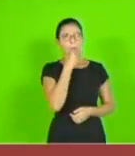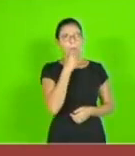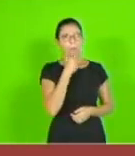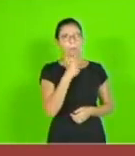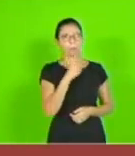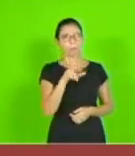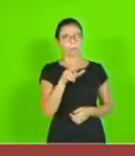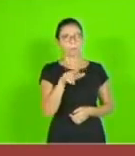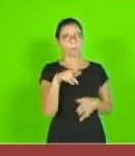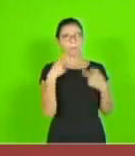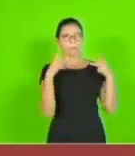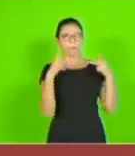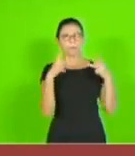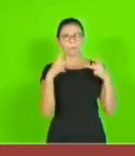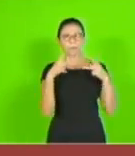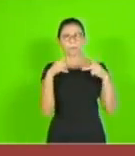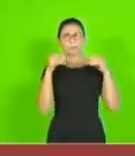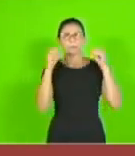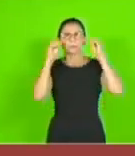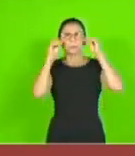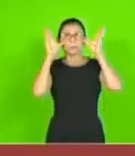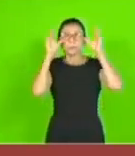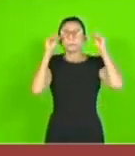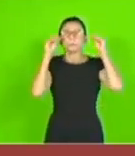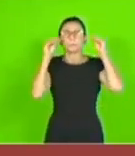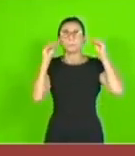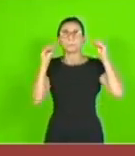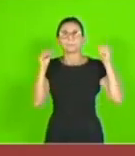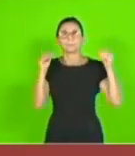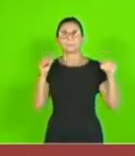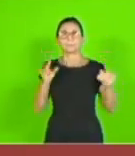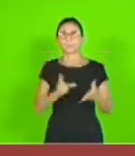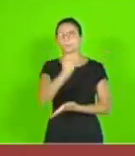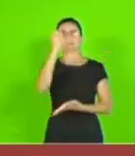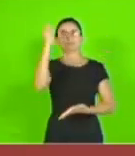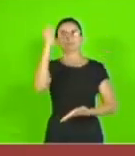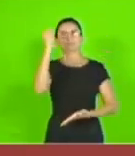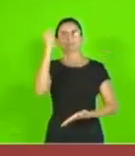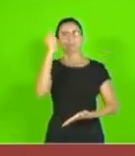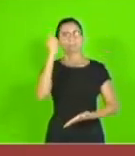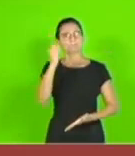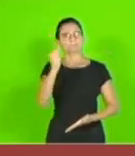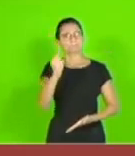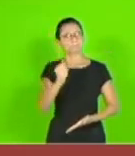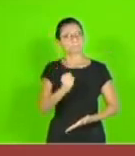the brother even preached for us. It's in the blink of an eye.